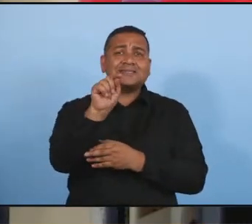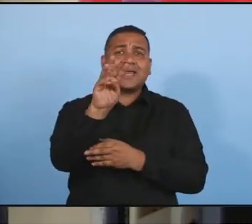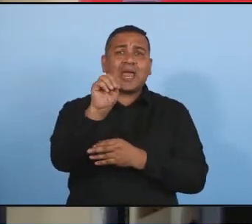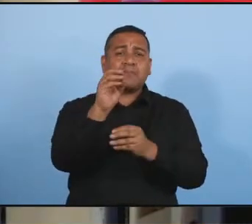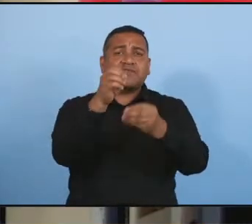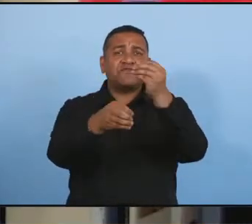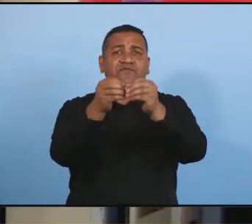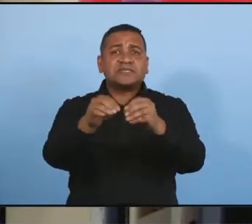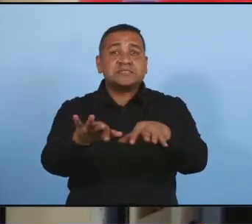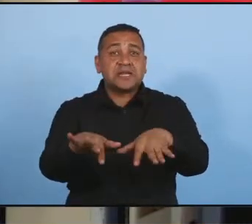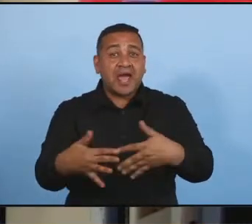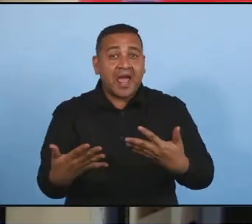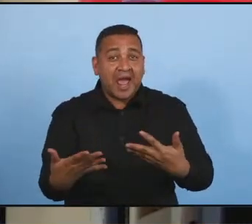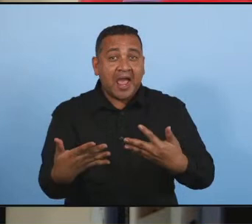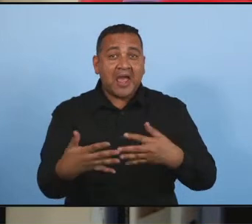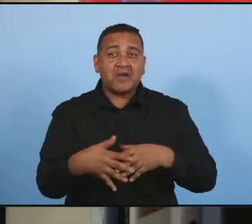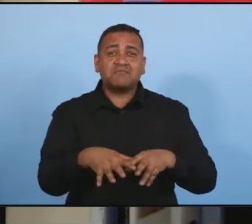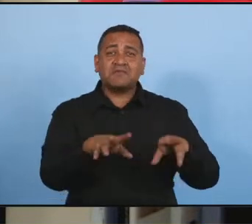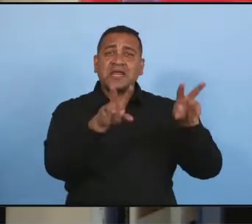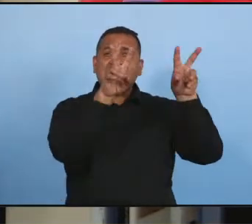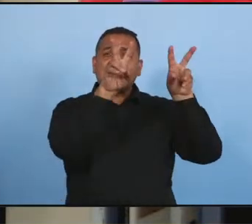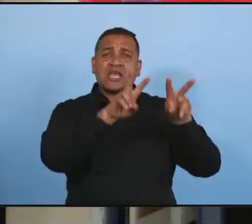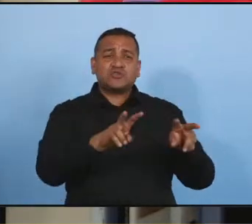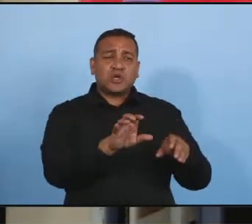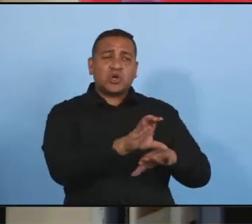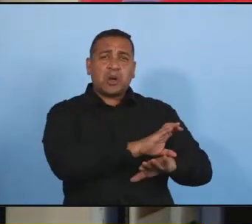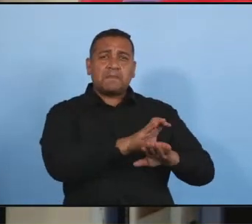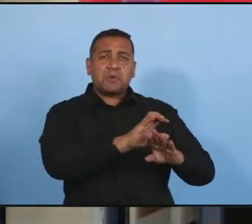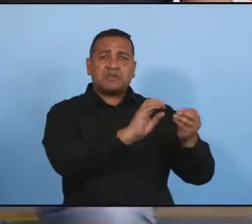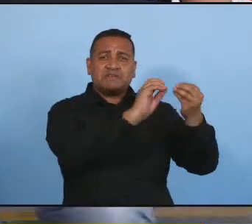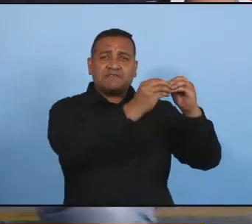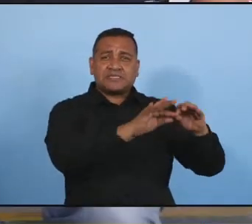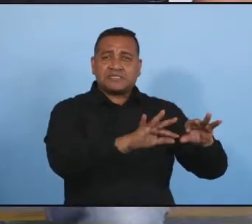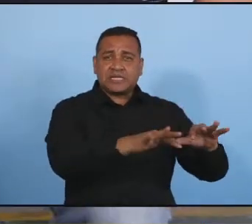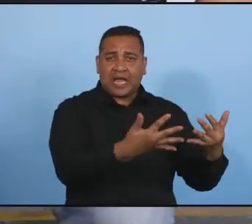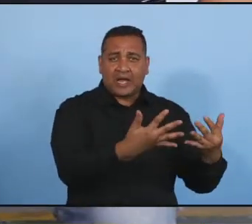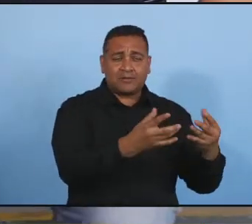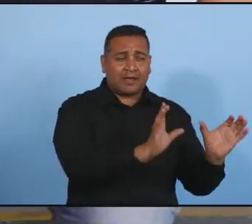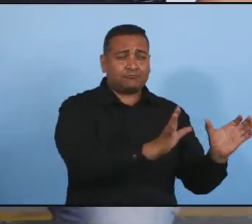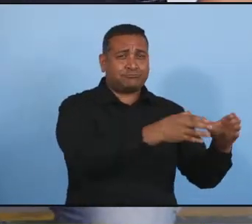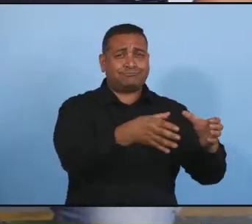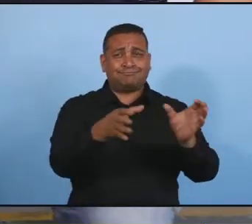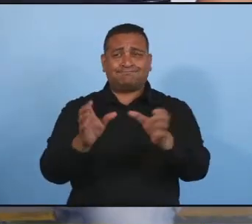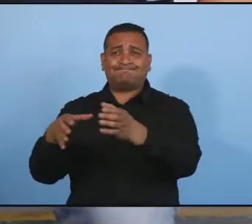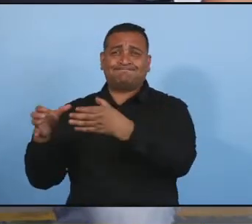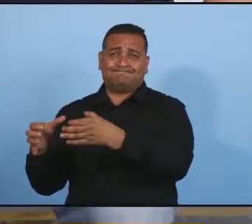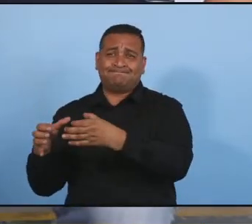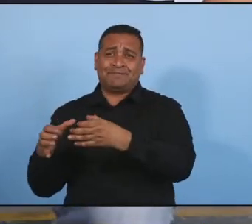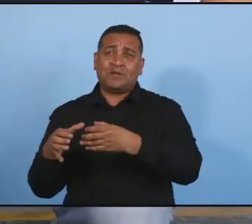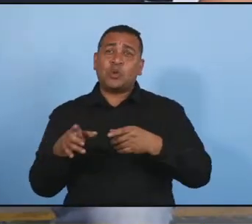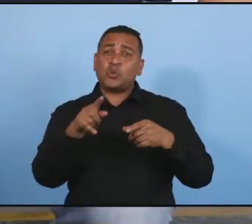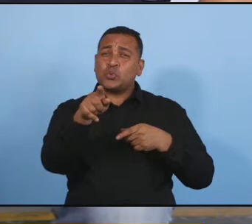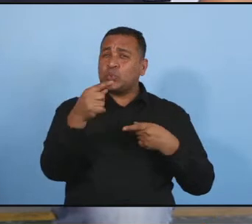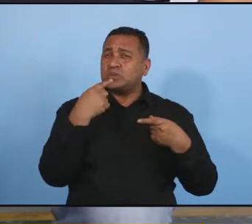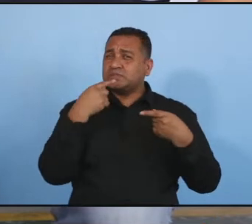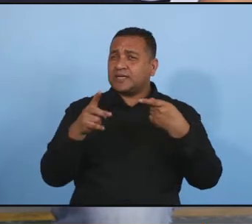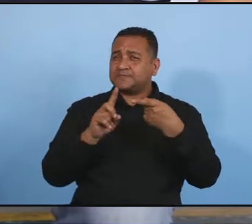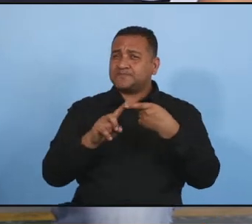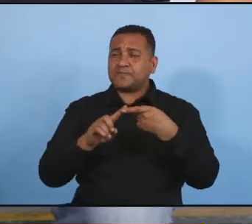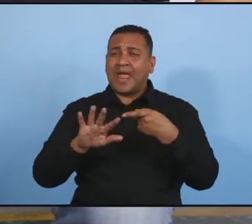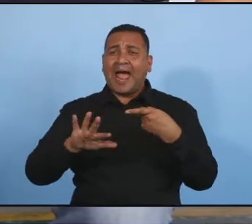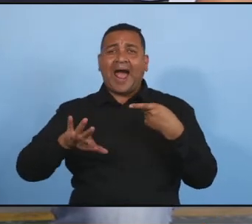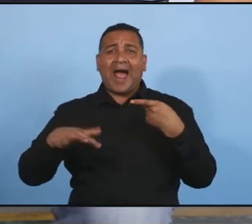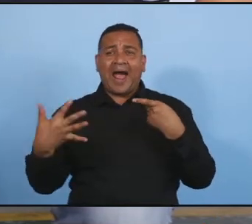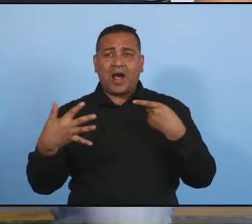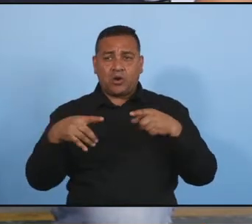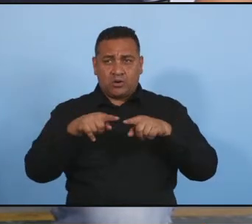it's a whole very amount of careers that they can go into. The first thing that got me when you said is like how to do a circuit board, and I was like, okay,